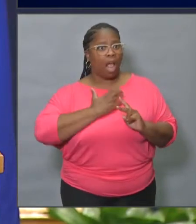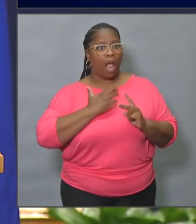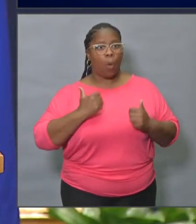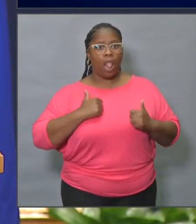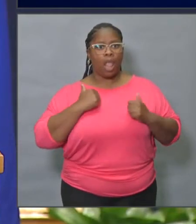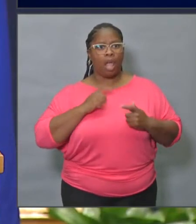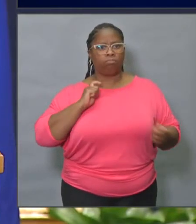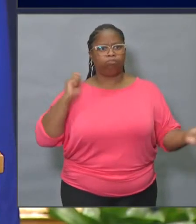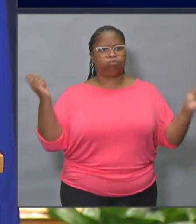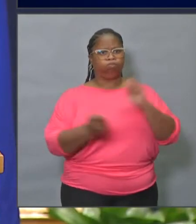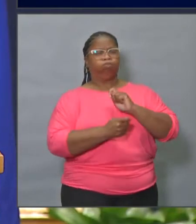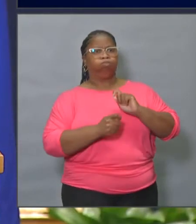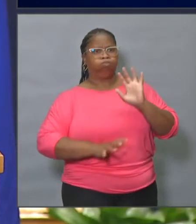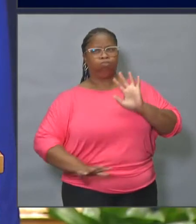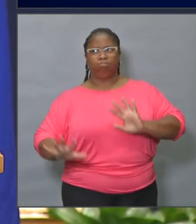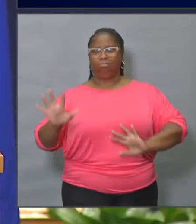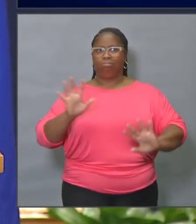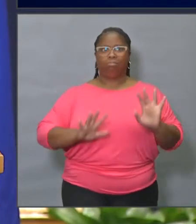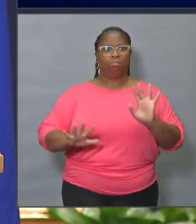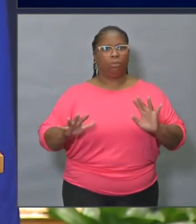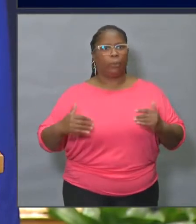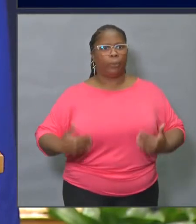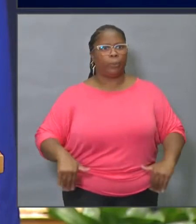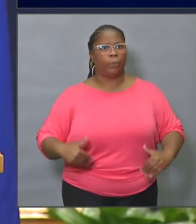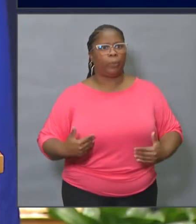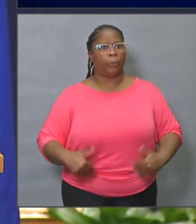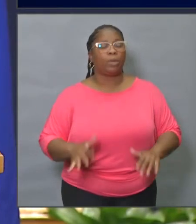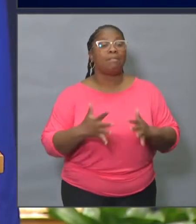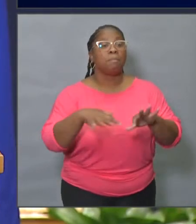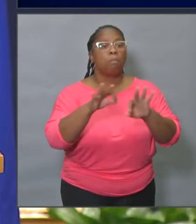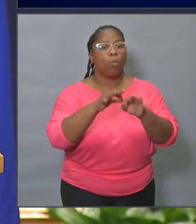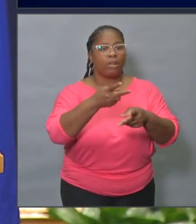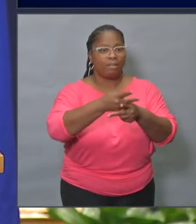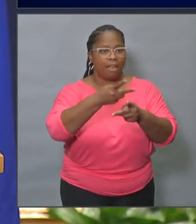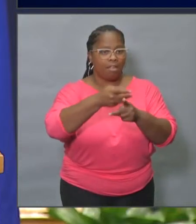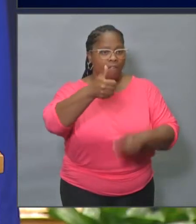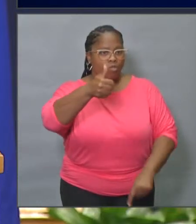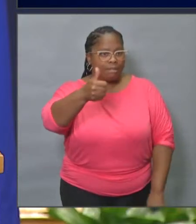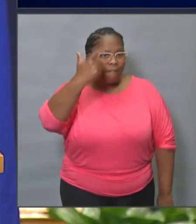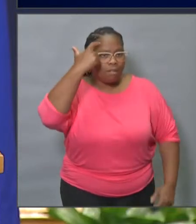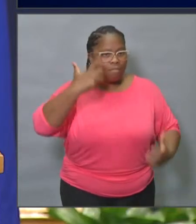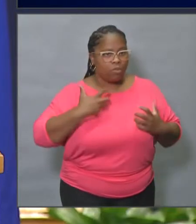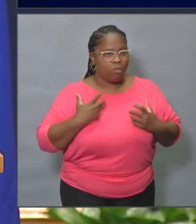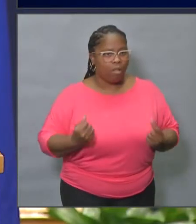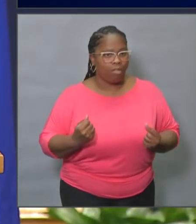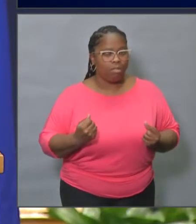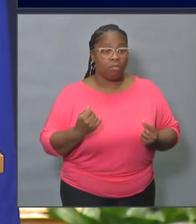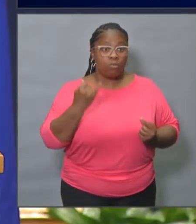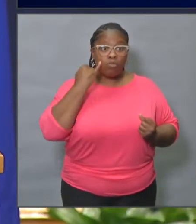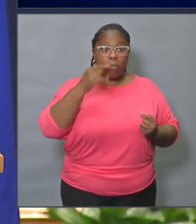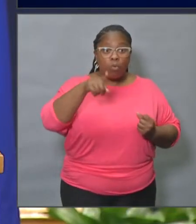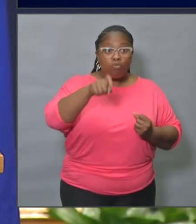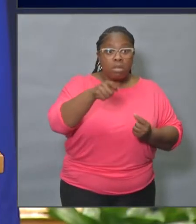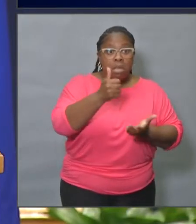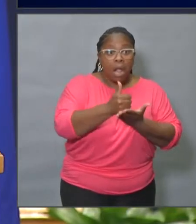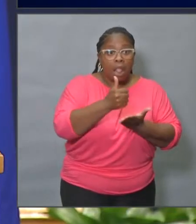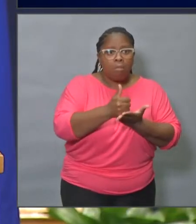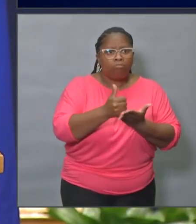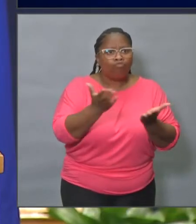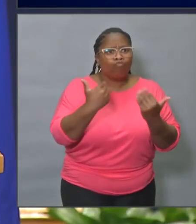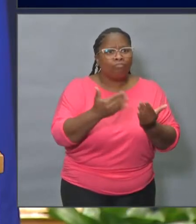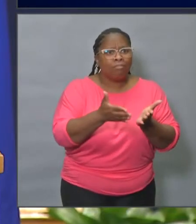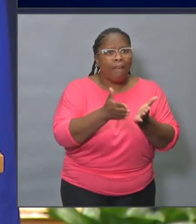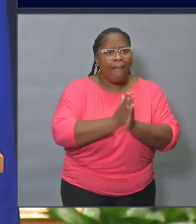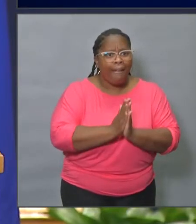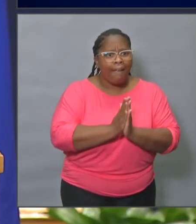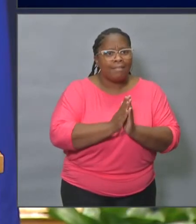important to take care of our mental health. It's okay to ask for help. And if you or a loved one needs support, please contact